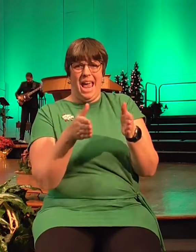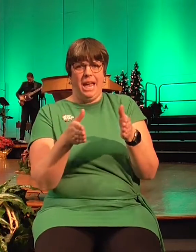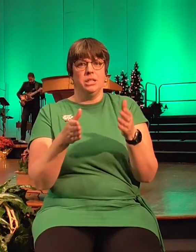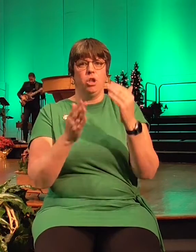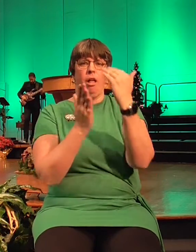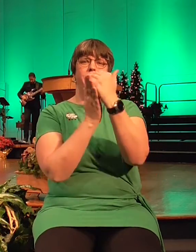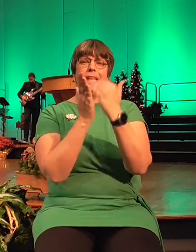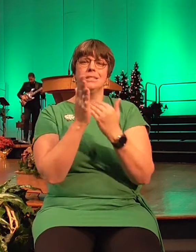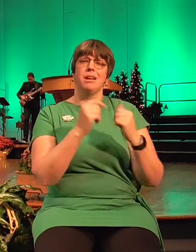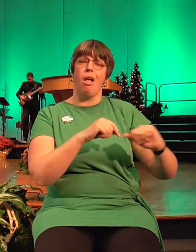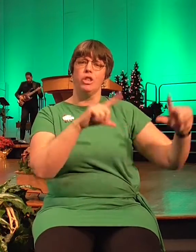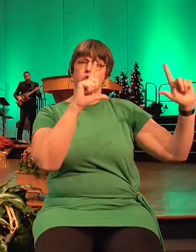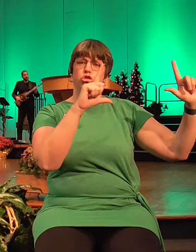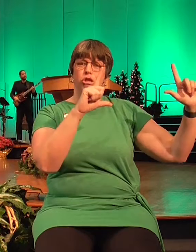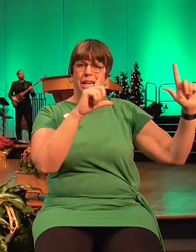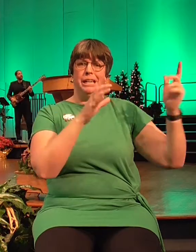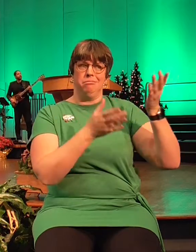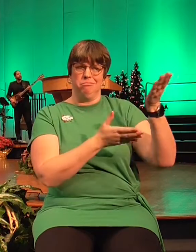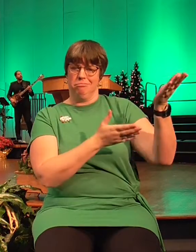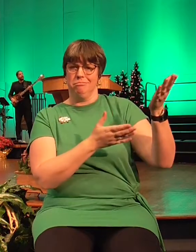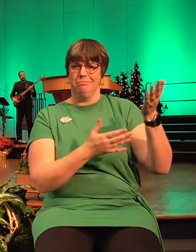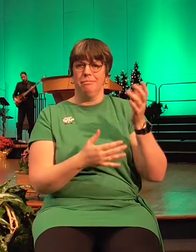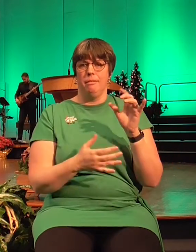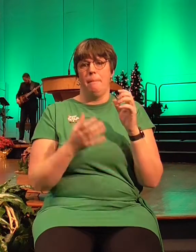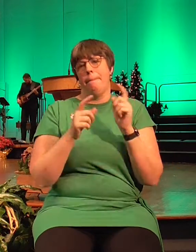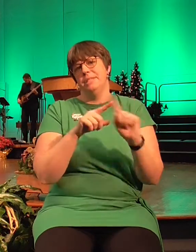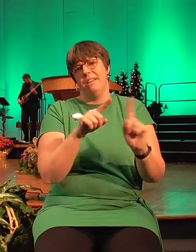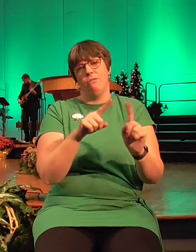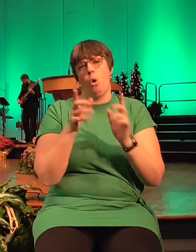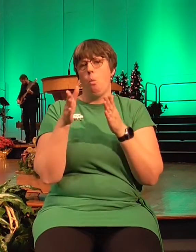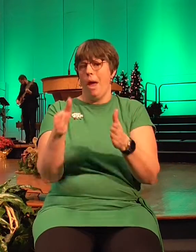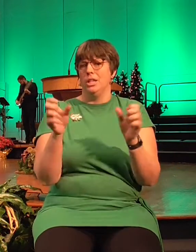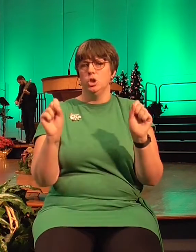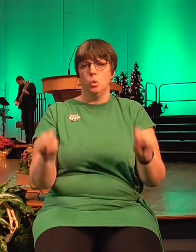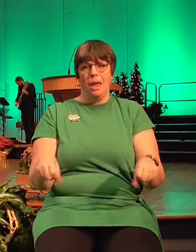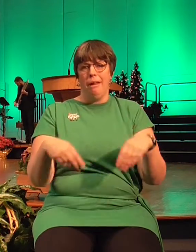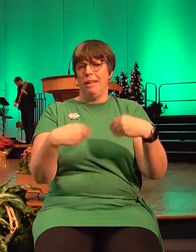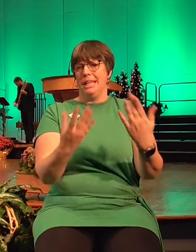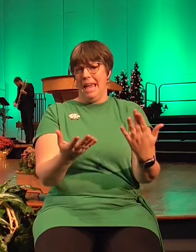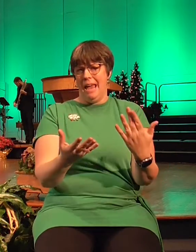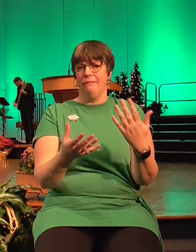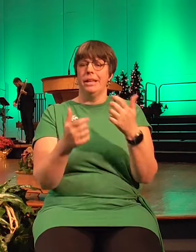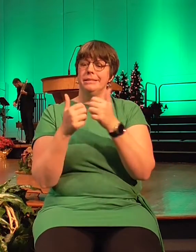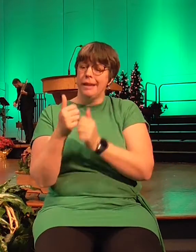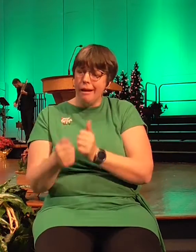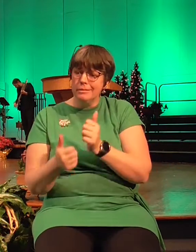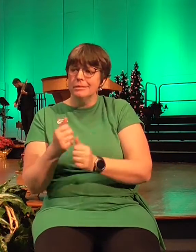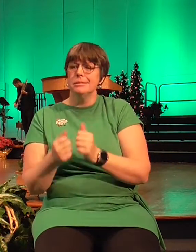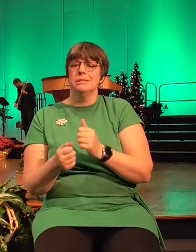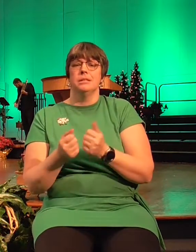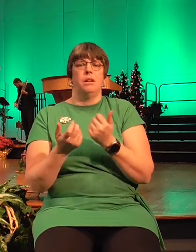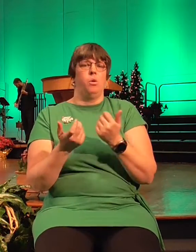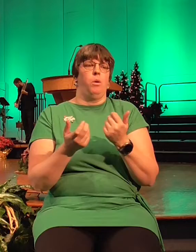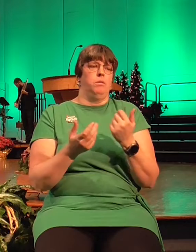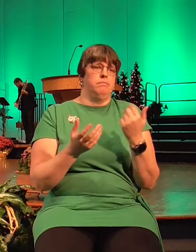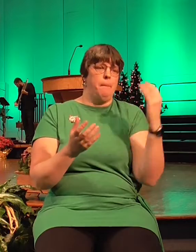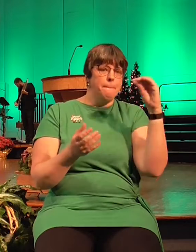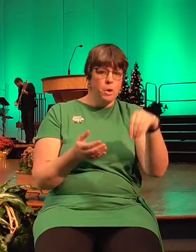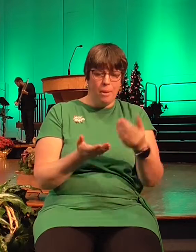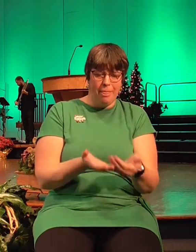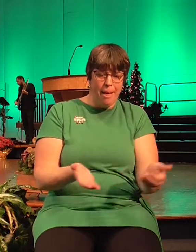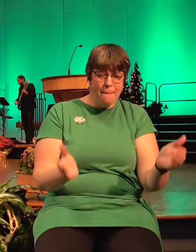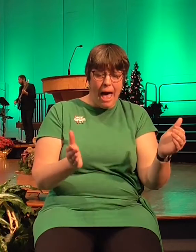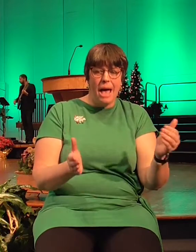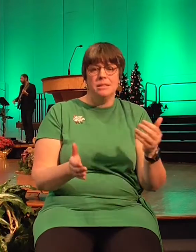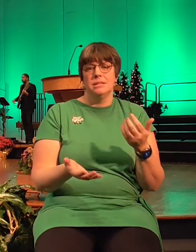our screen, listed on your screen if you're watching online. So there's many ways to give, including texting to give. Our ushers are going to pass baskets in the room,